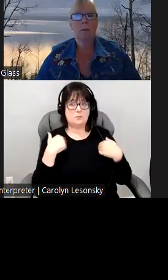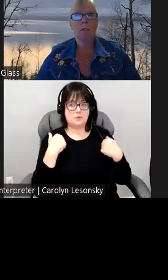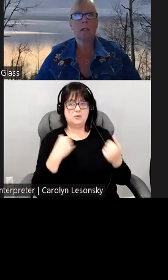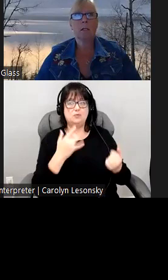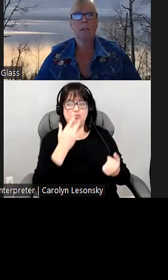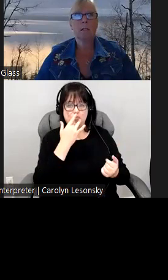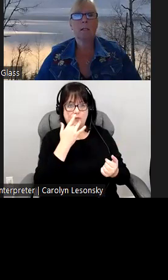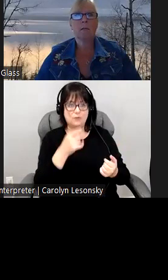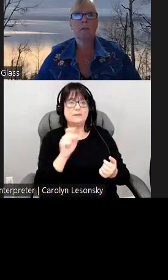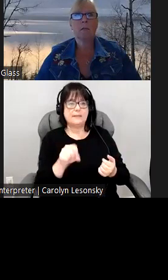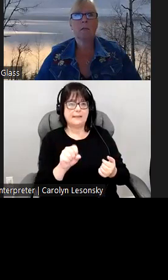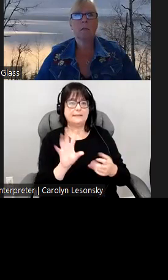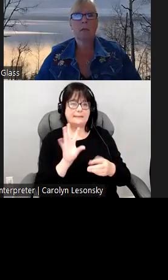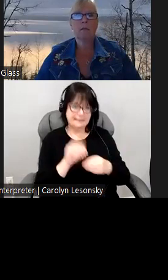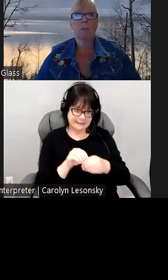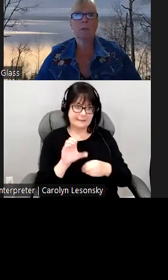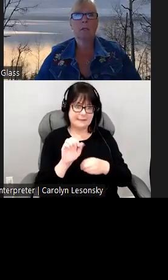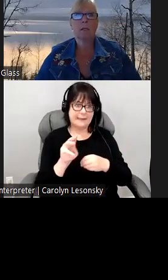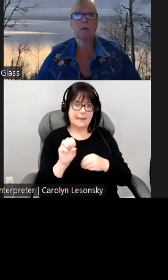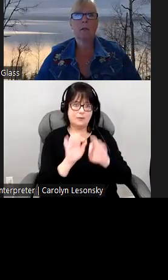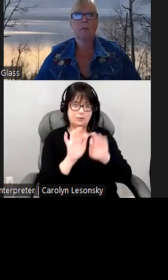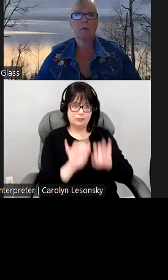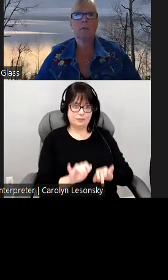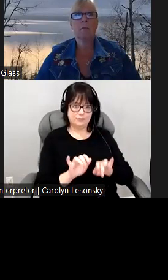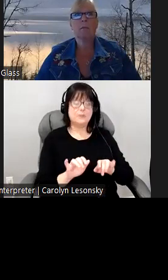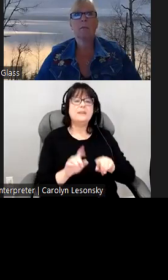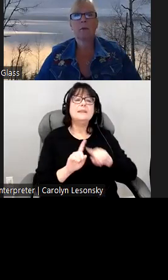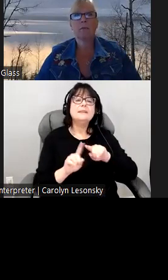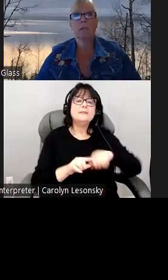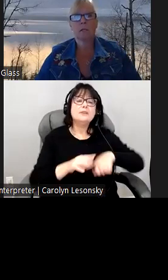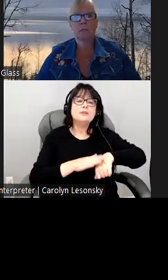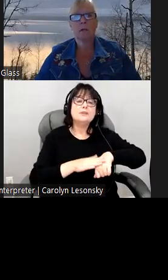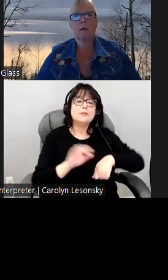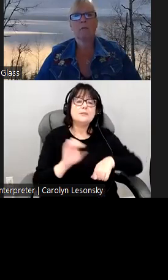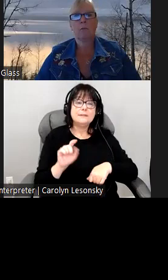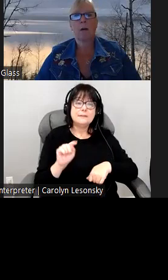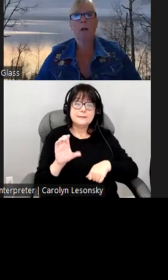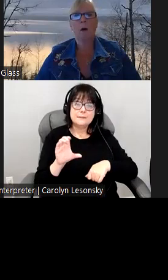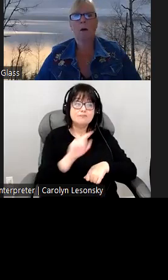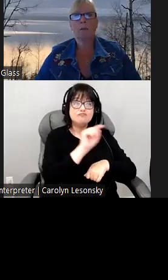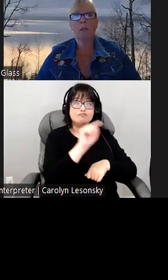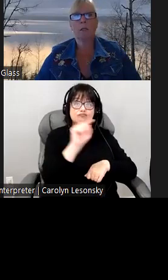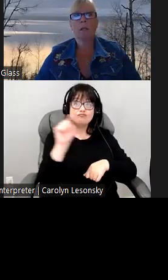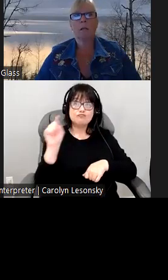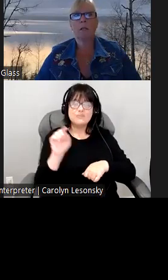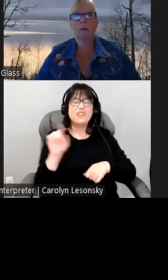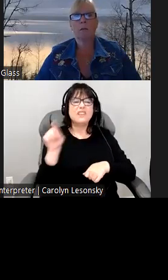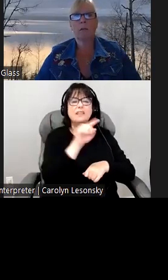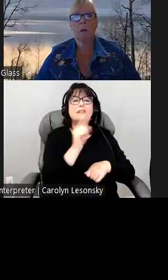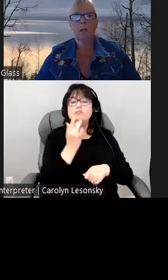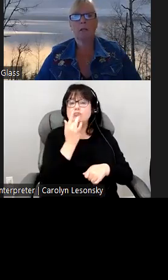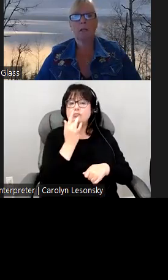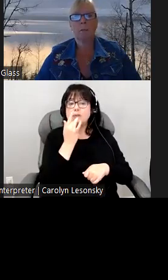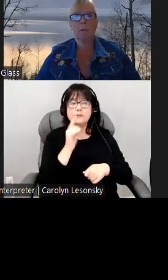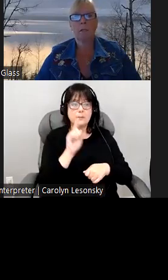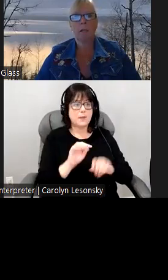I will say ETCs that I've experienced have different preferences for how often you are